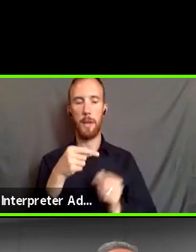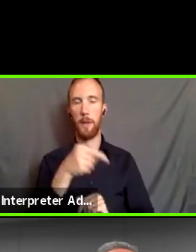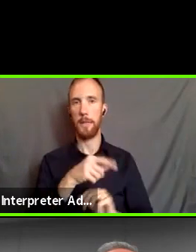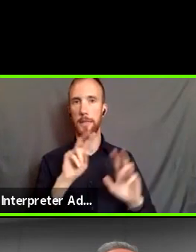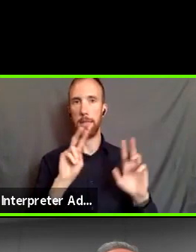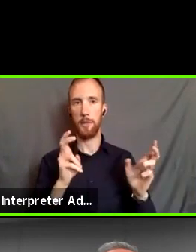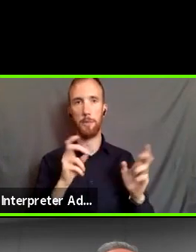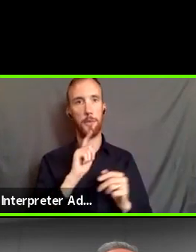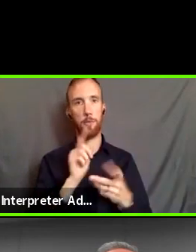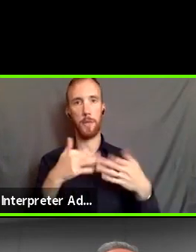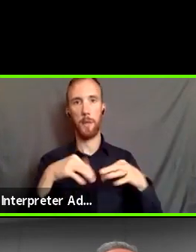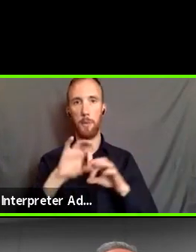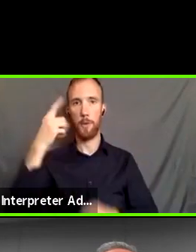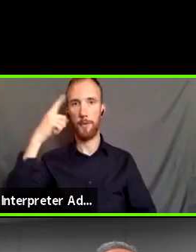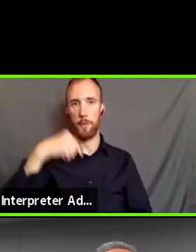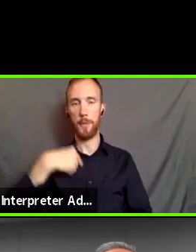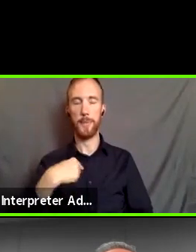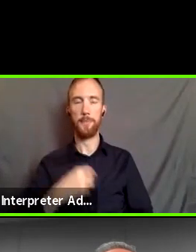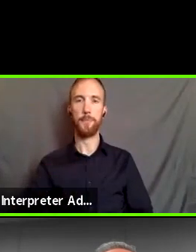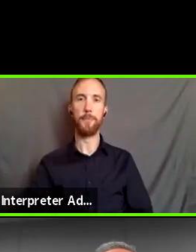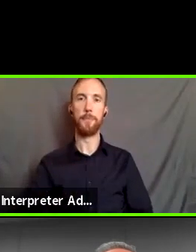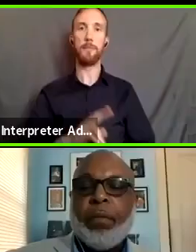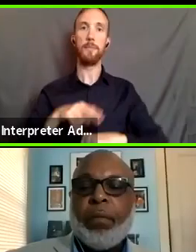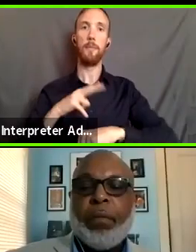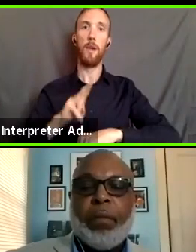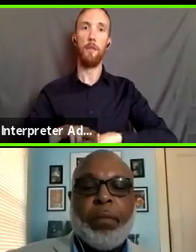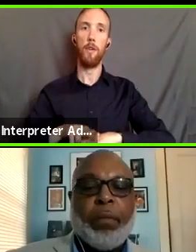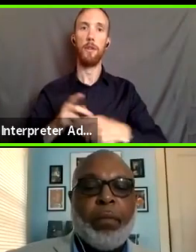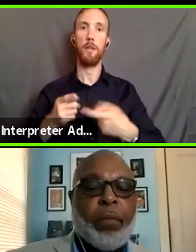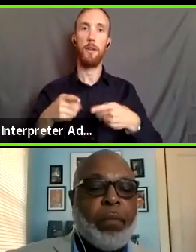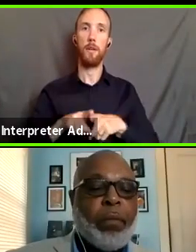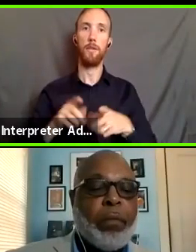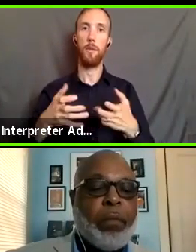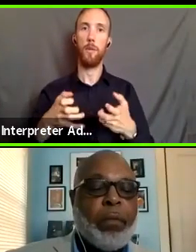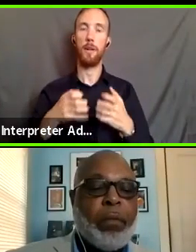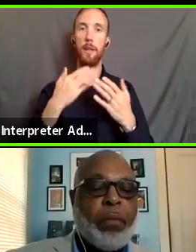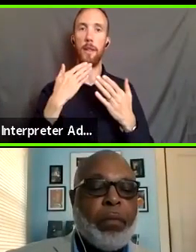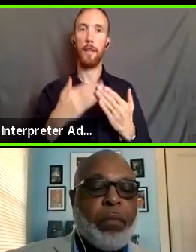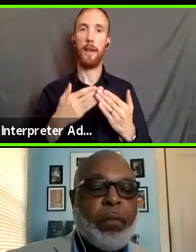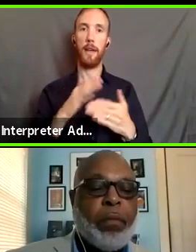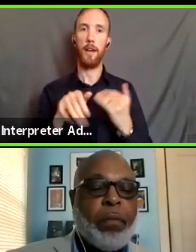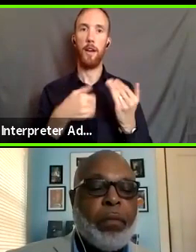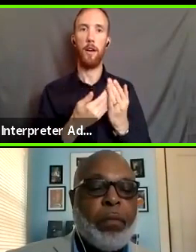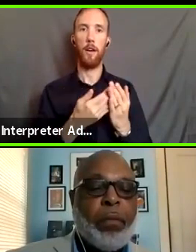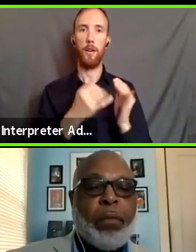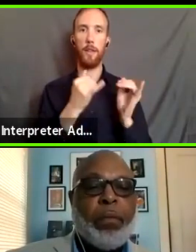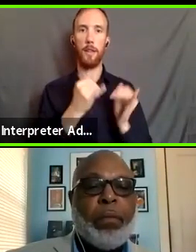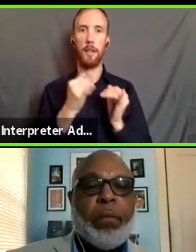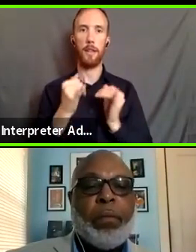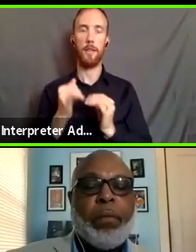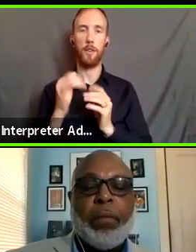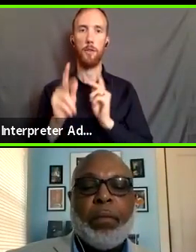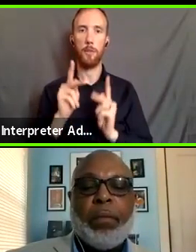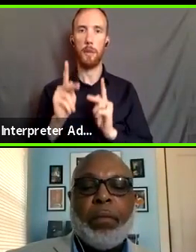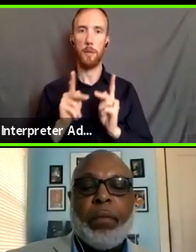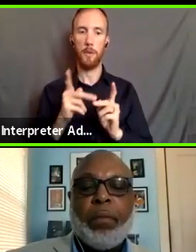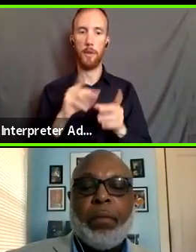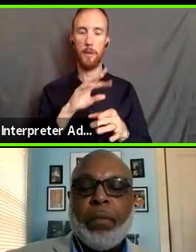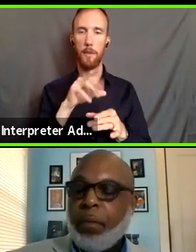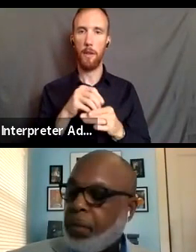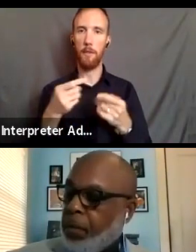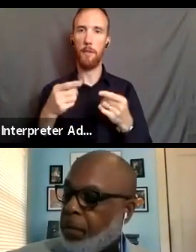course um i want to also thank the individuals and um organizations that have